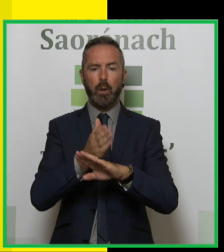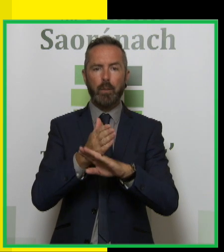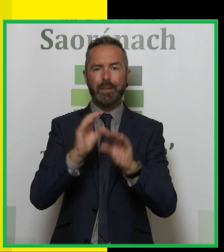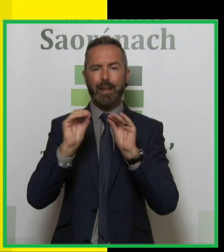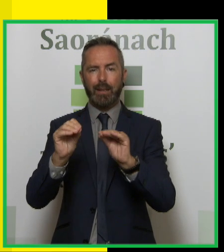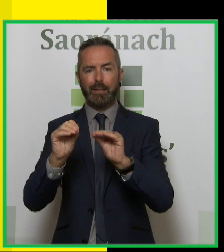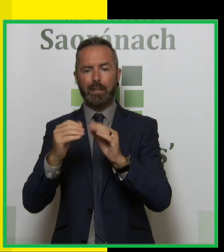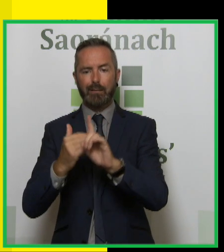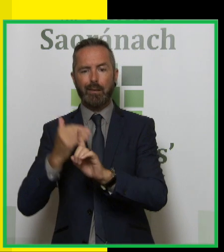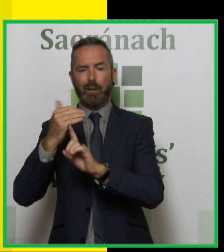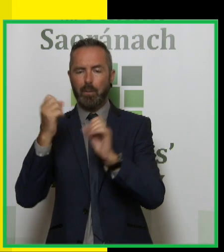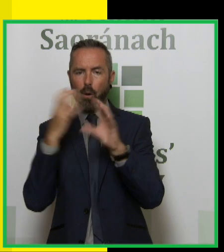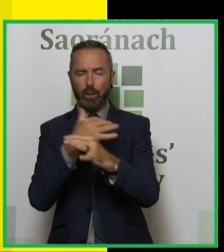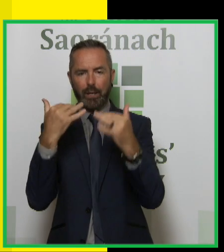all there.